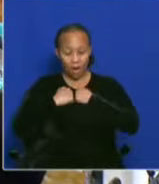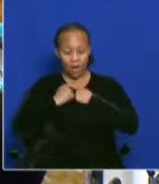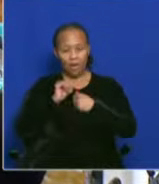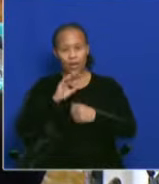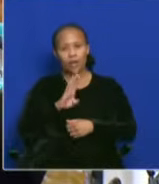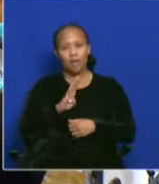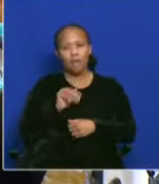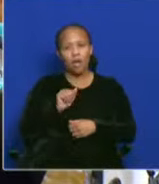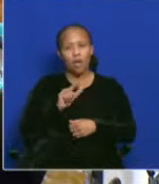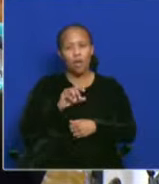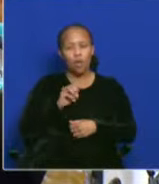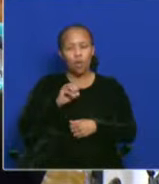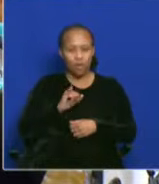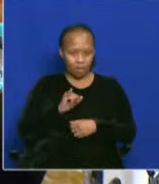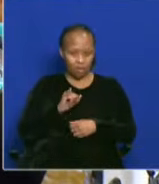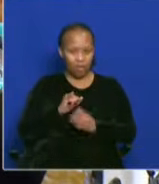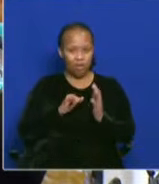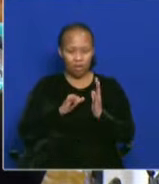2021,